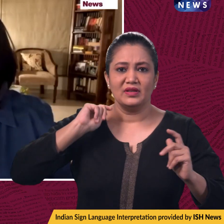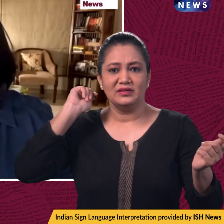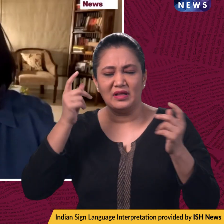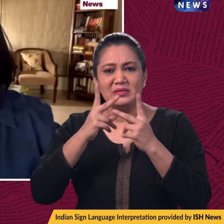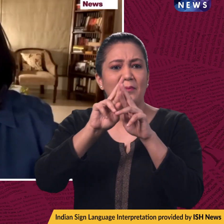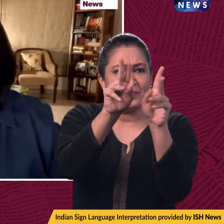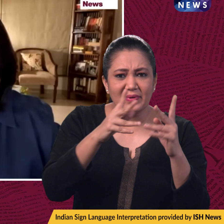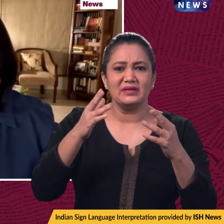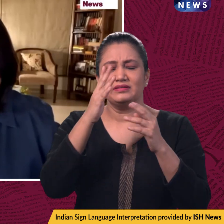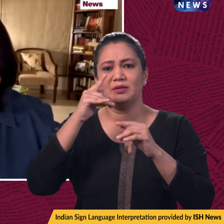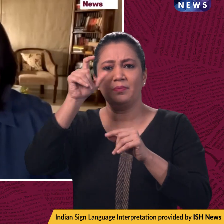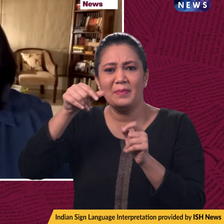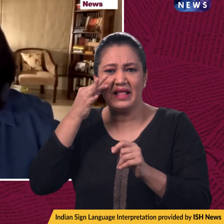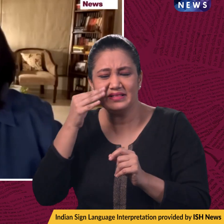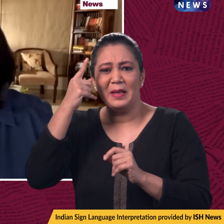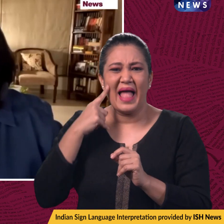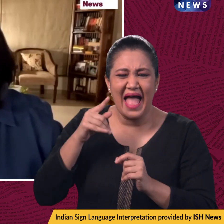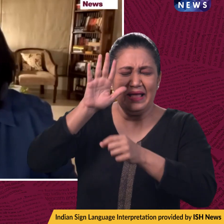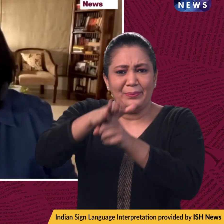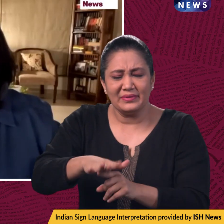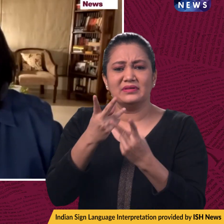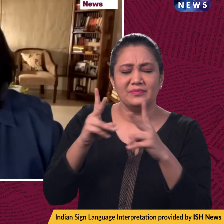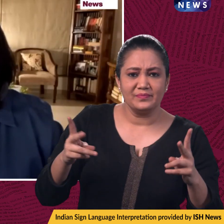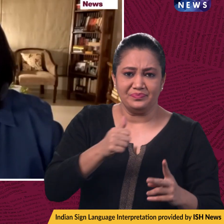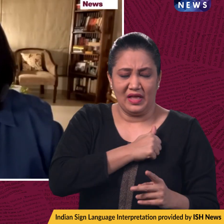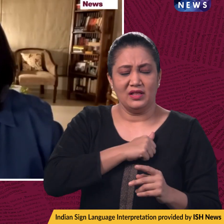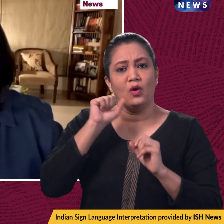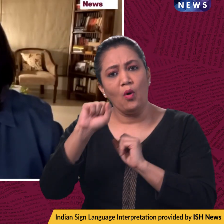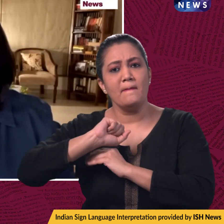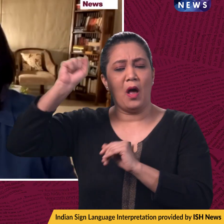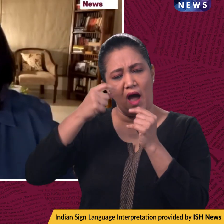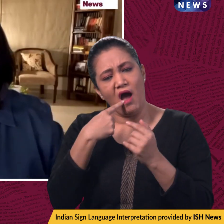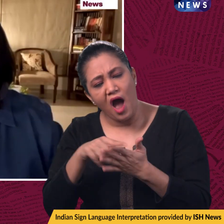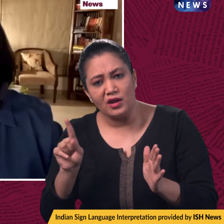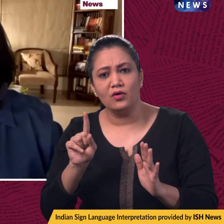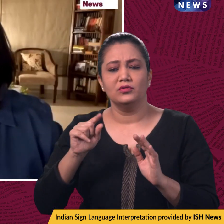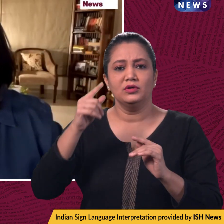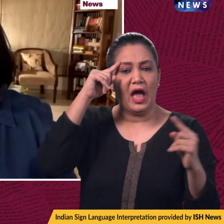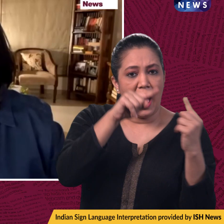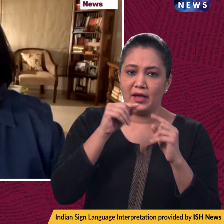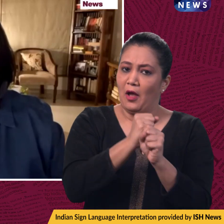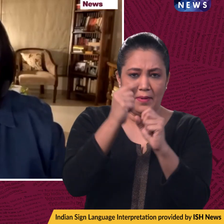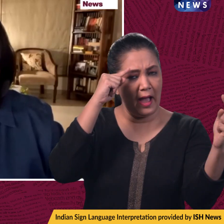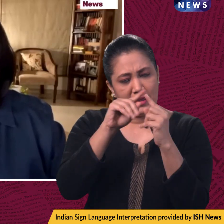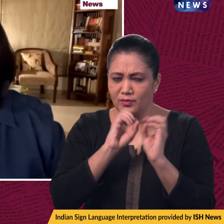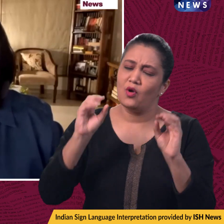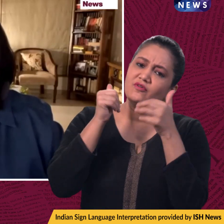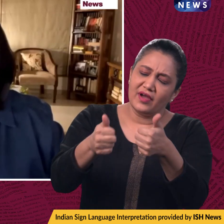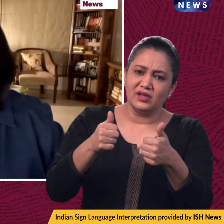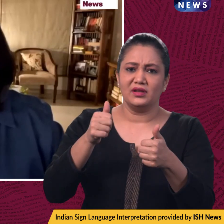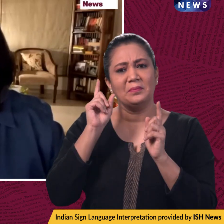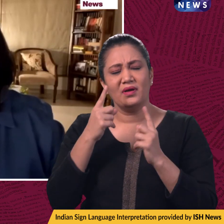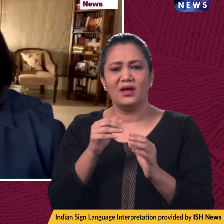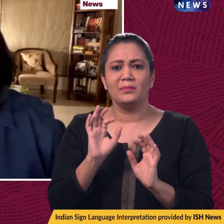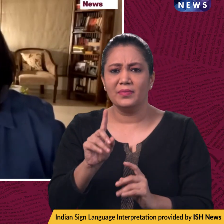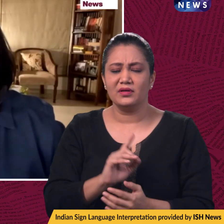included vandalism and racial abuse. He took to Twitter to say Canadians have the right to protest and to disagree with the government and to make their